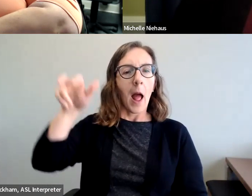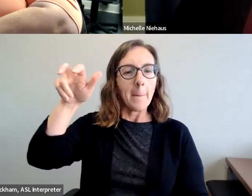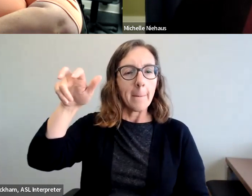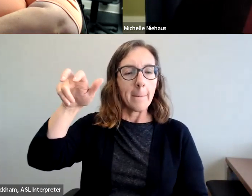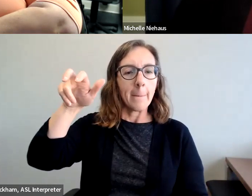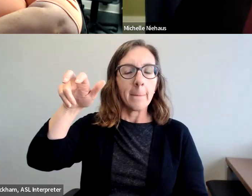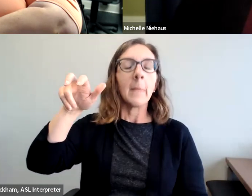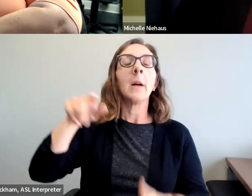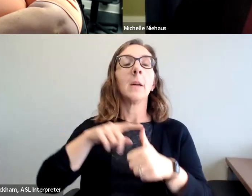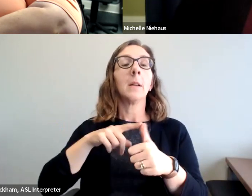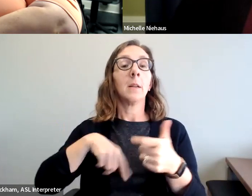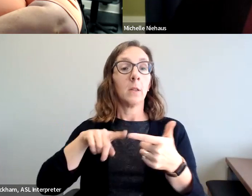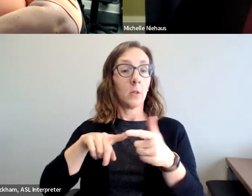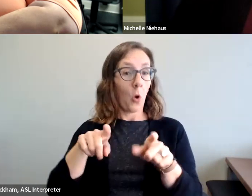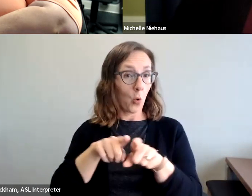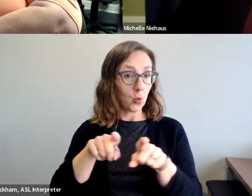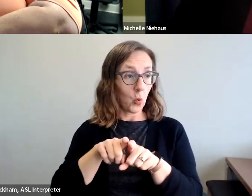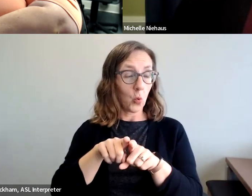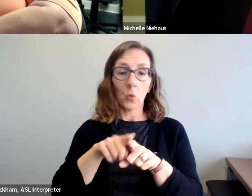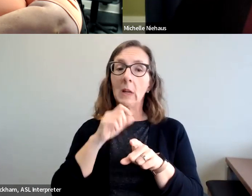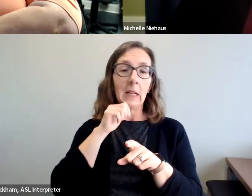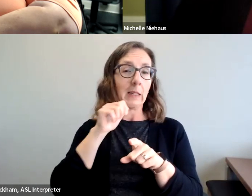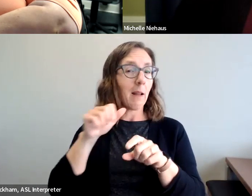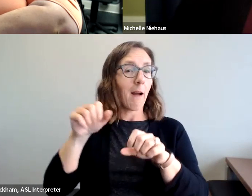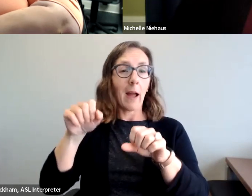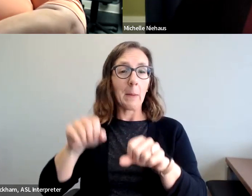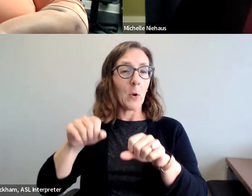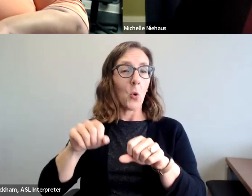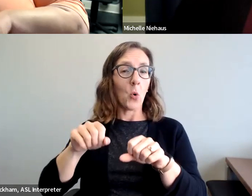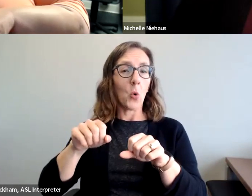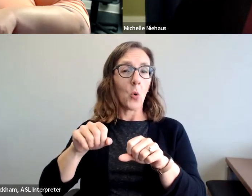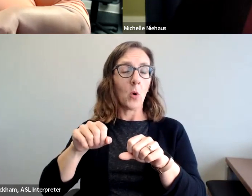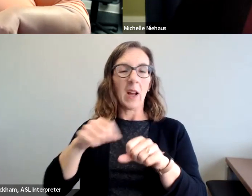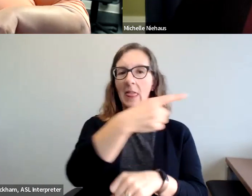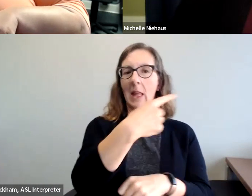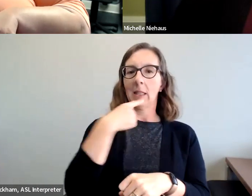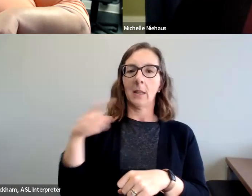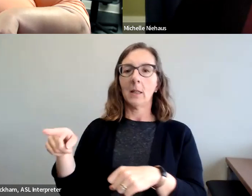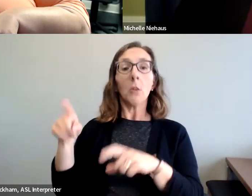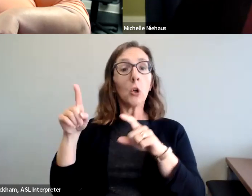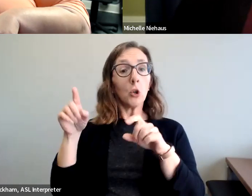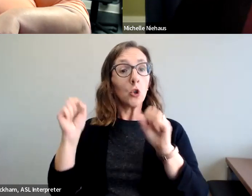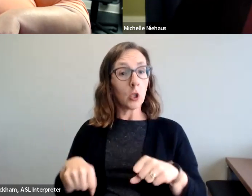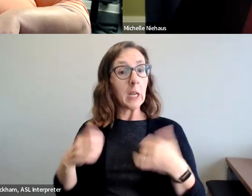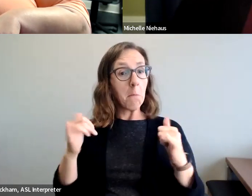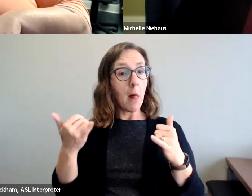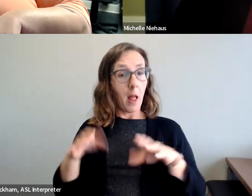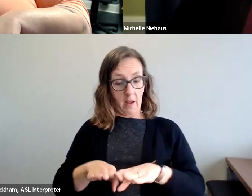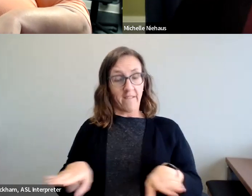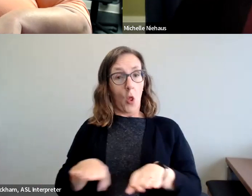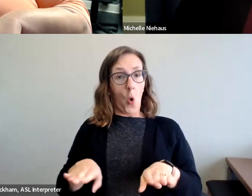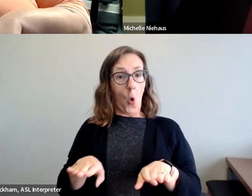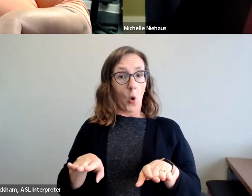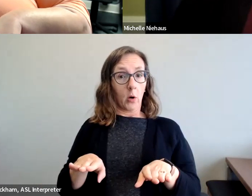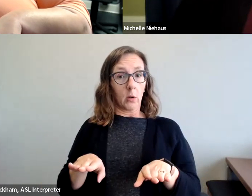He also wasn't able to do, they said he didn't play on the floor appropriately.